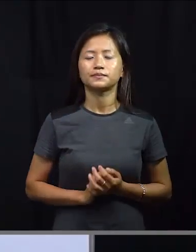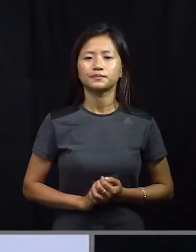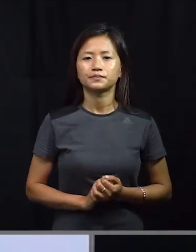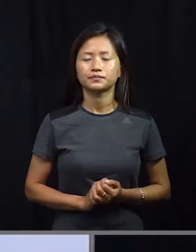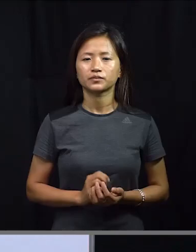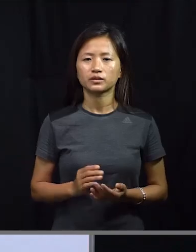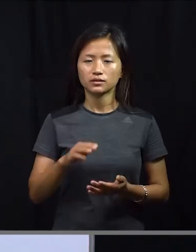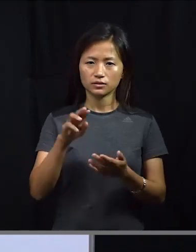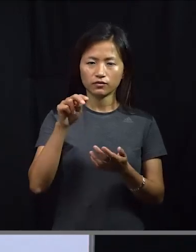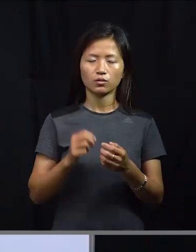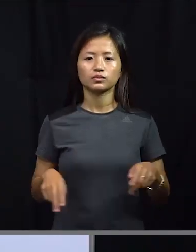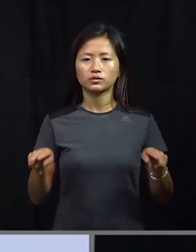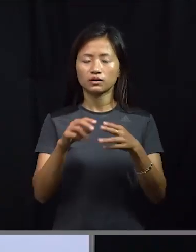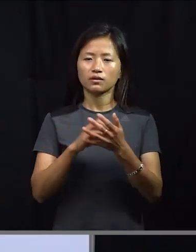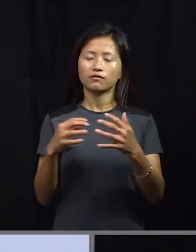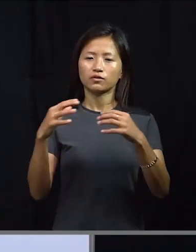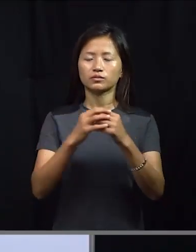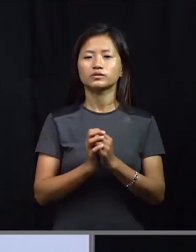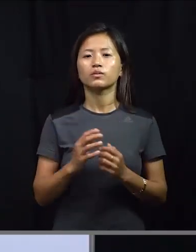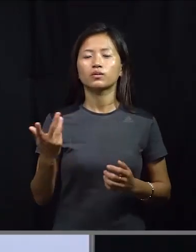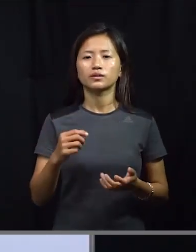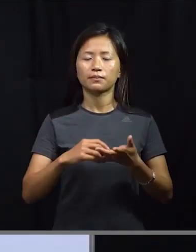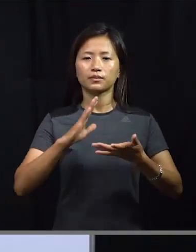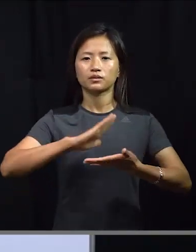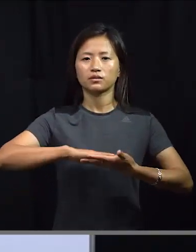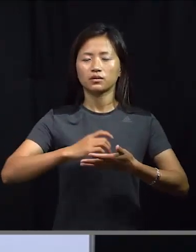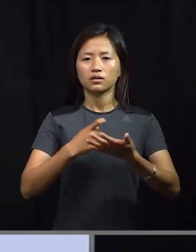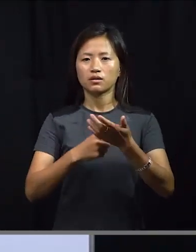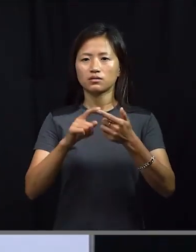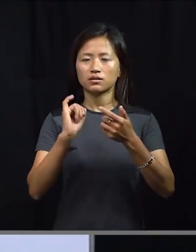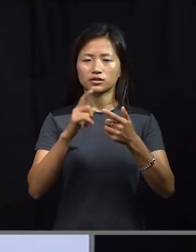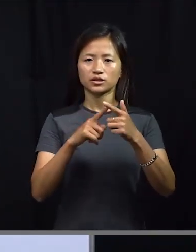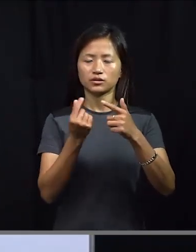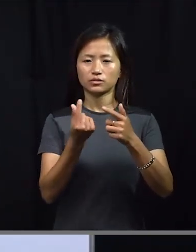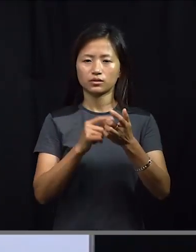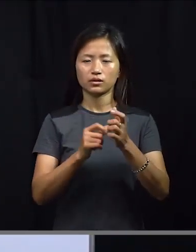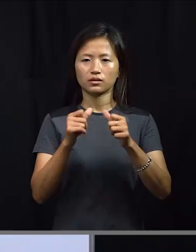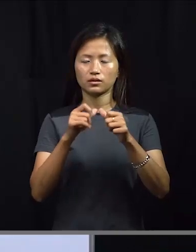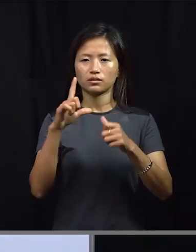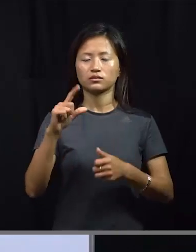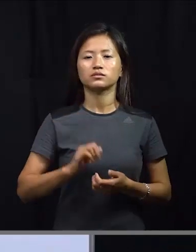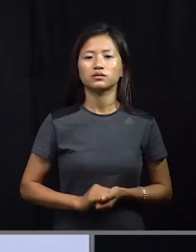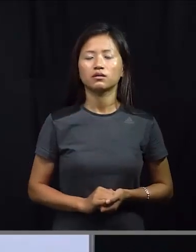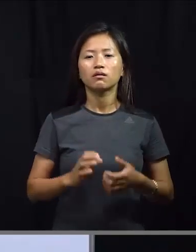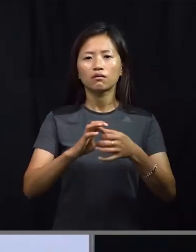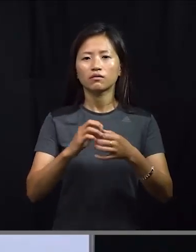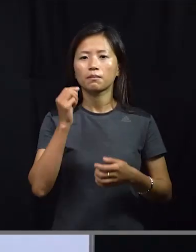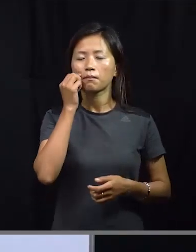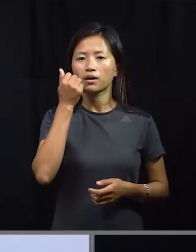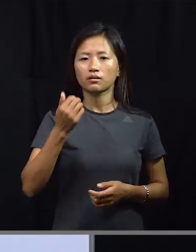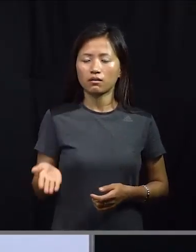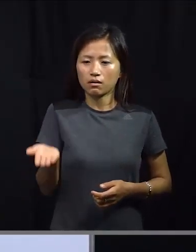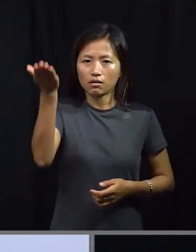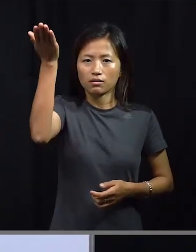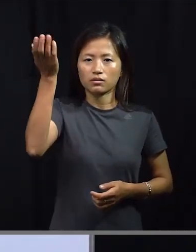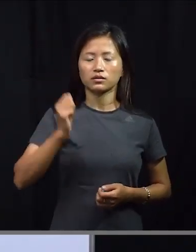that form of marriage where the ritual status of the man or of a man is